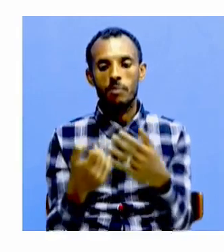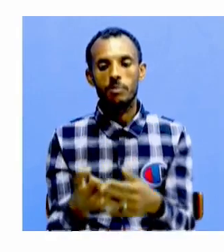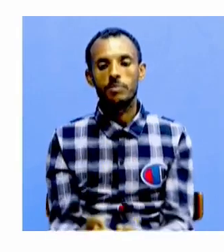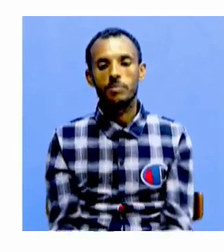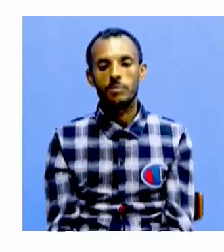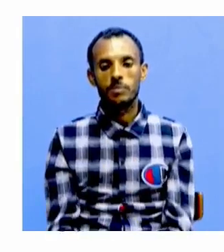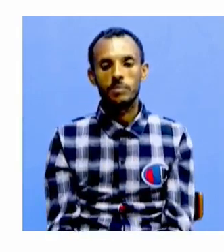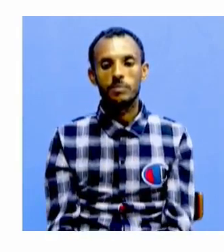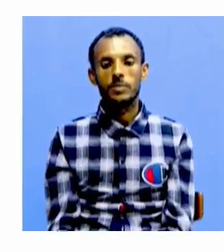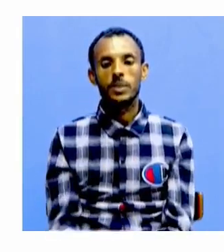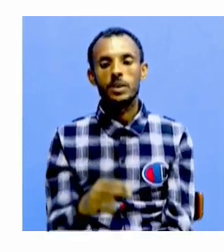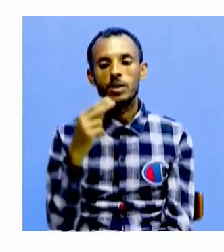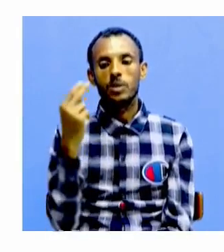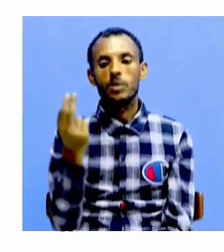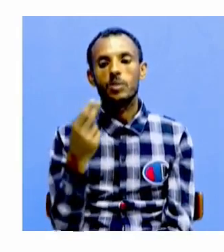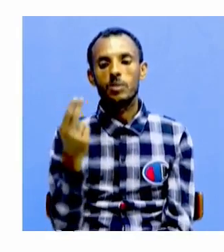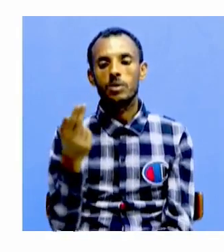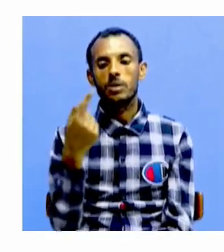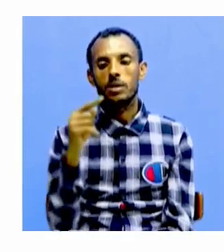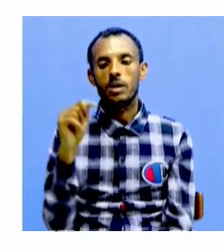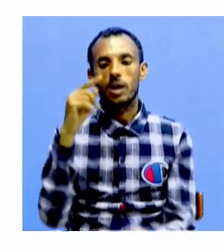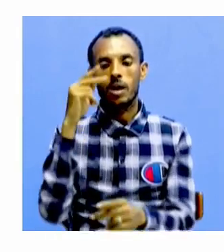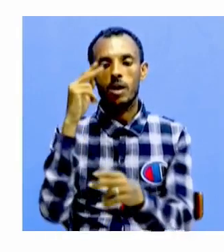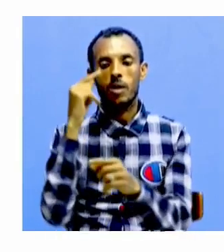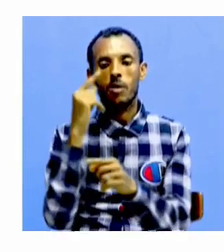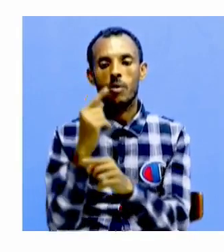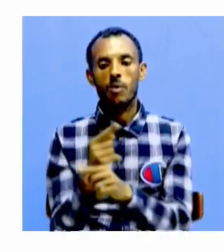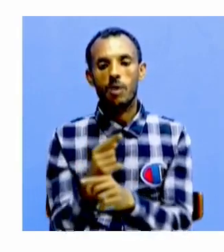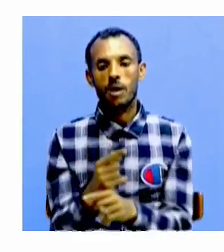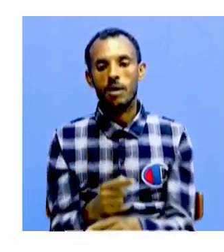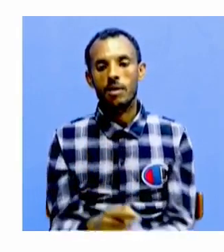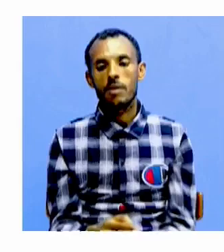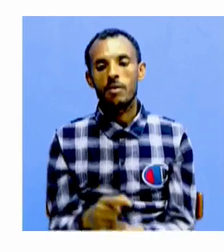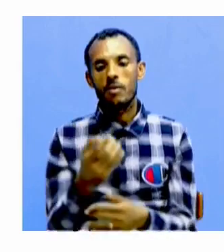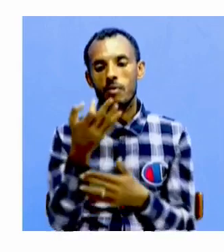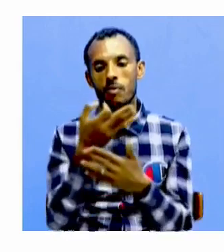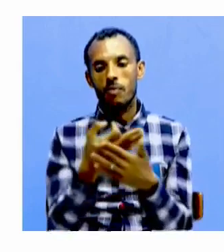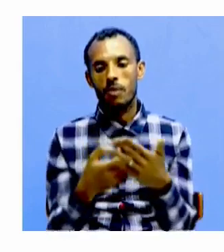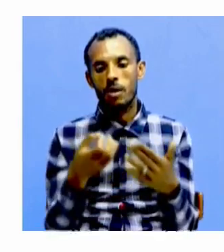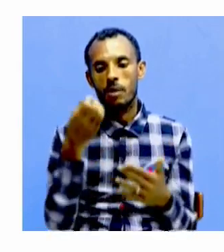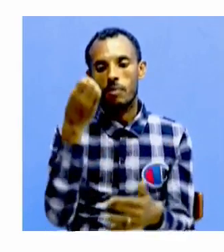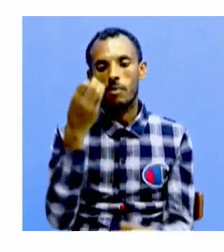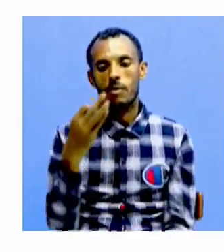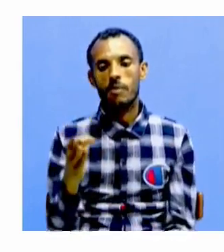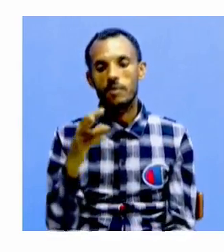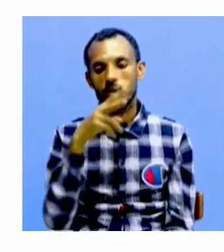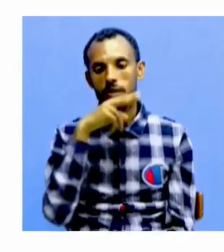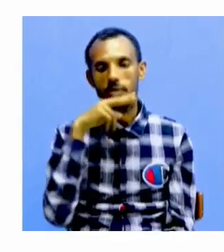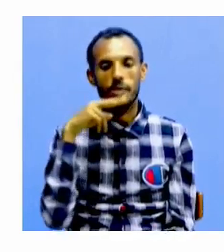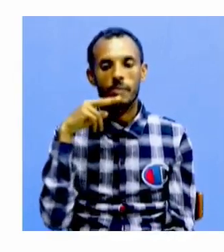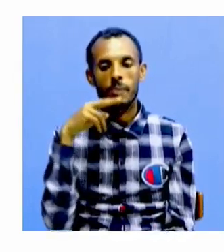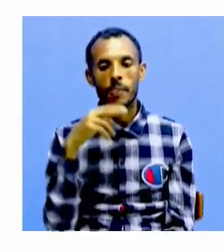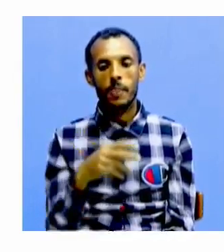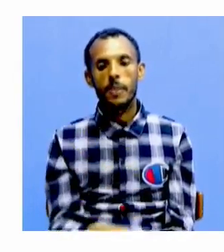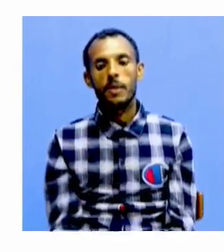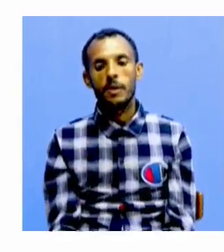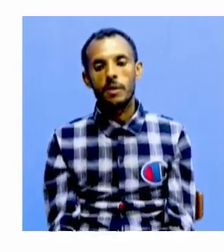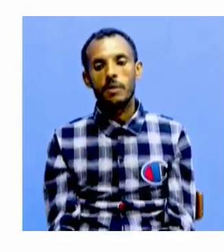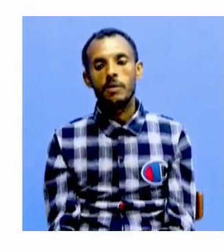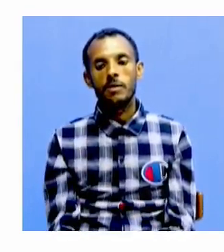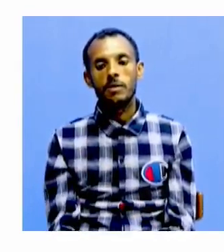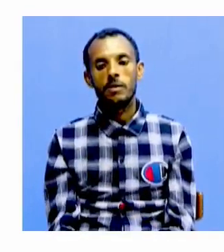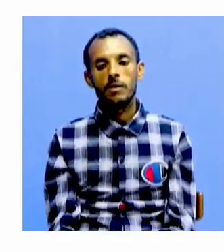The correct form of the verb